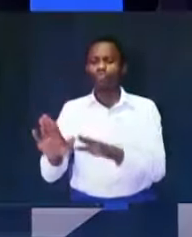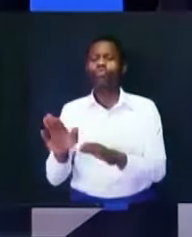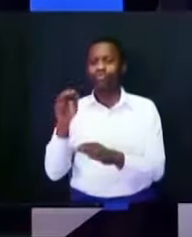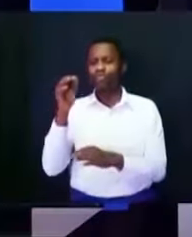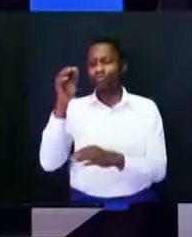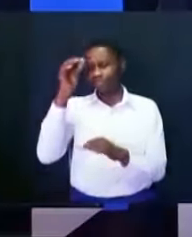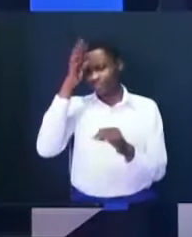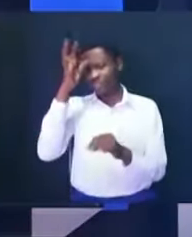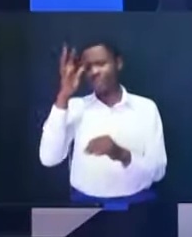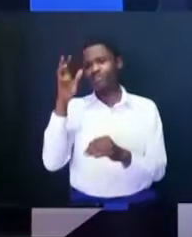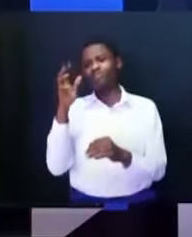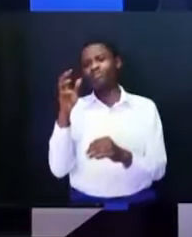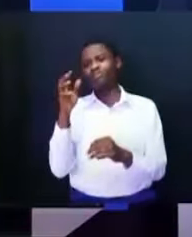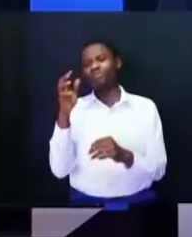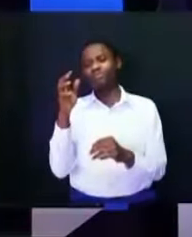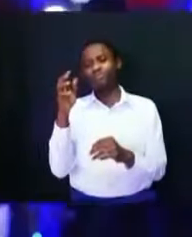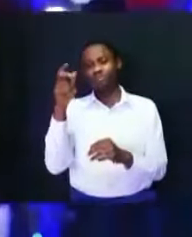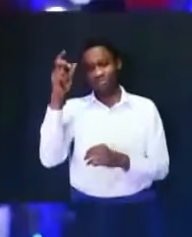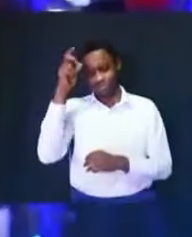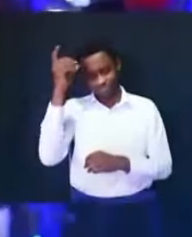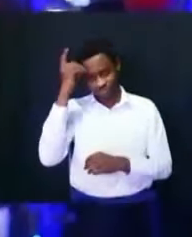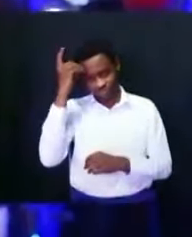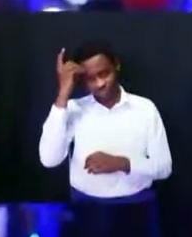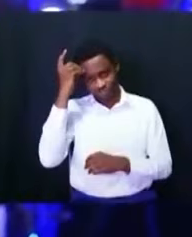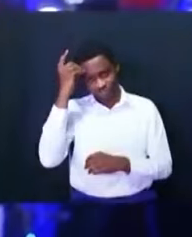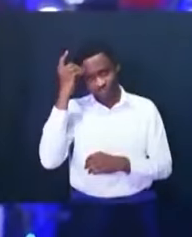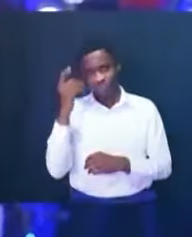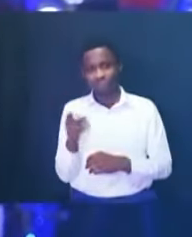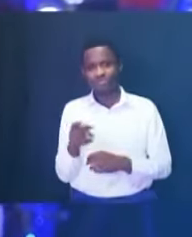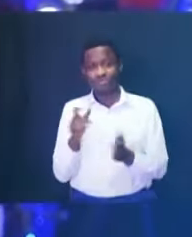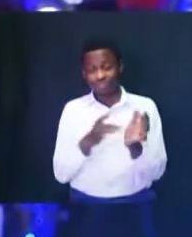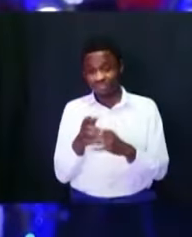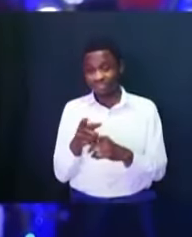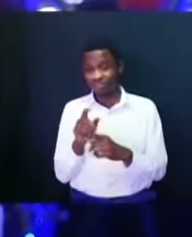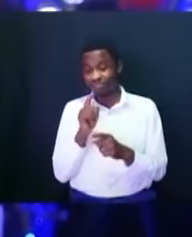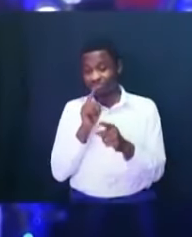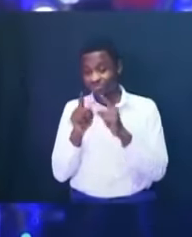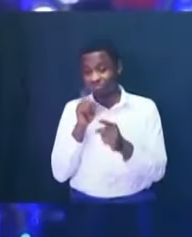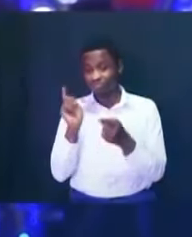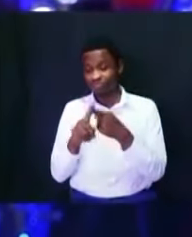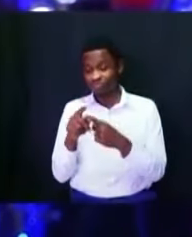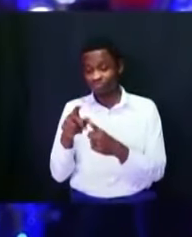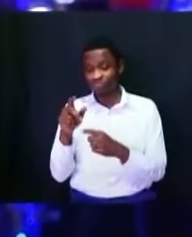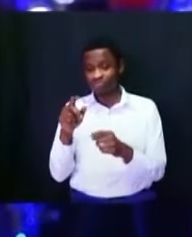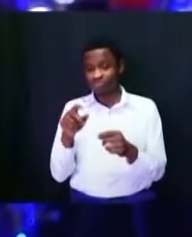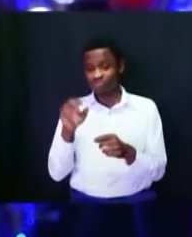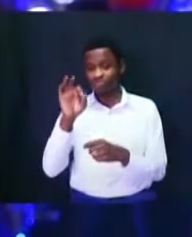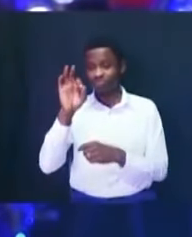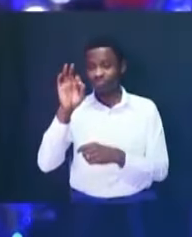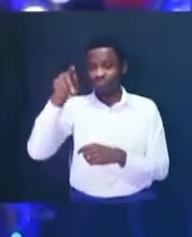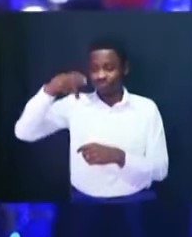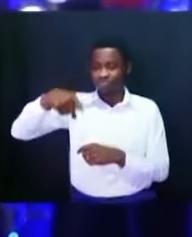devil Jesus is talking to the Pharisees you want to carry out your father's